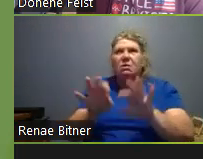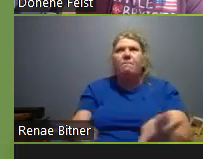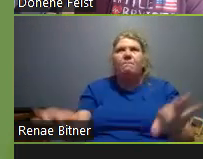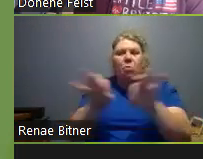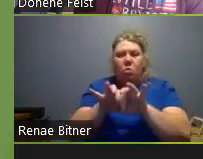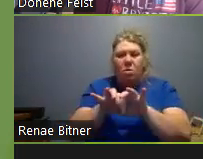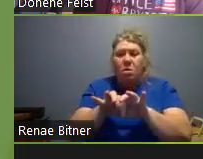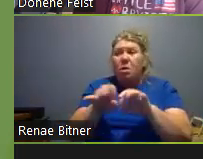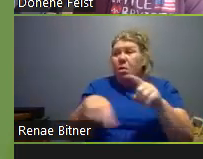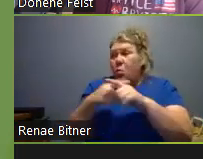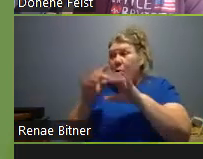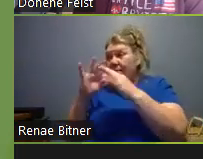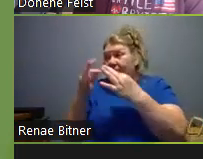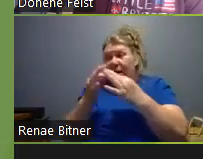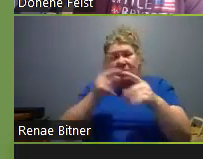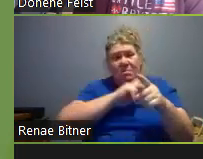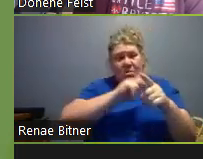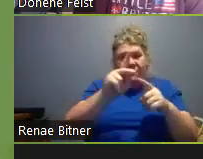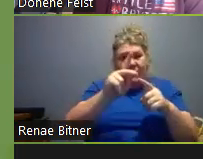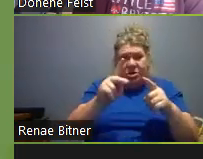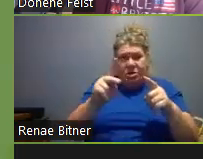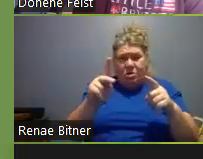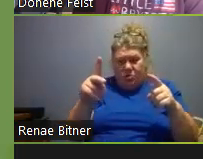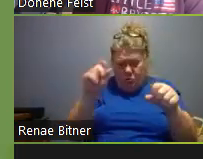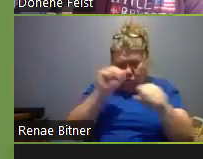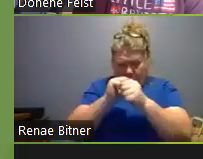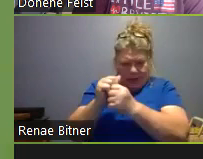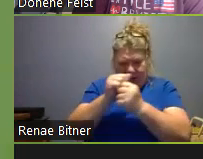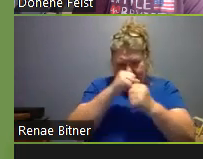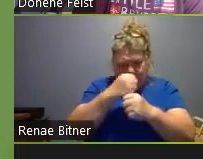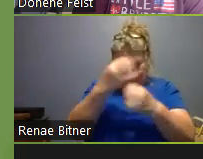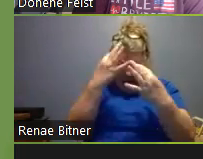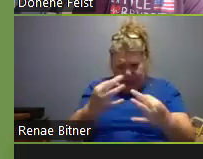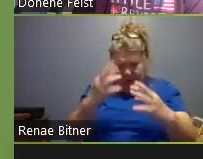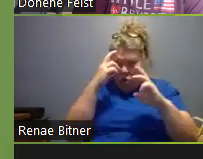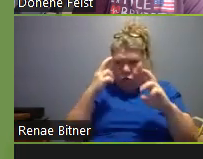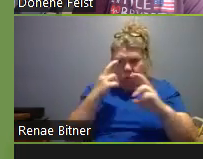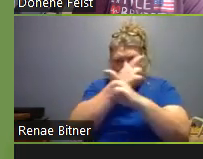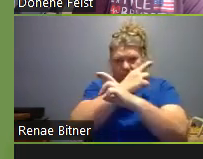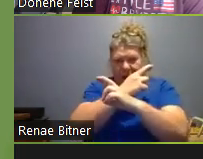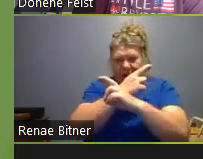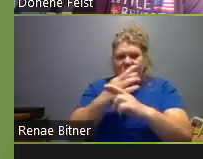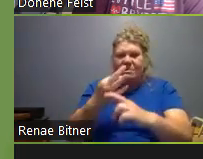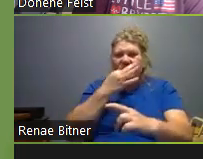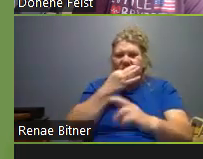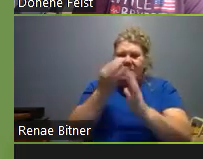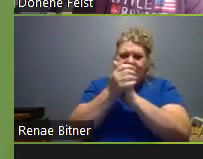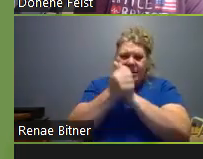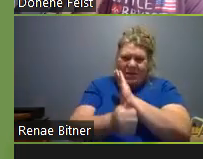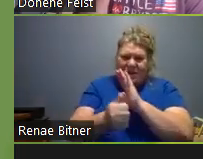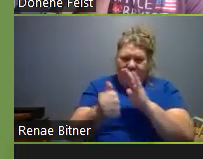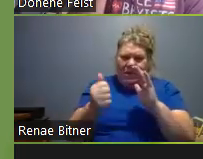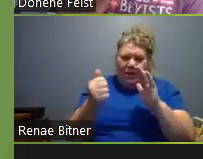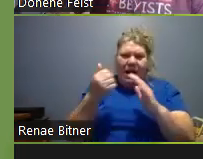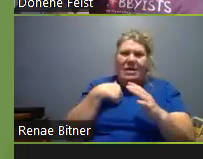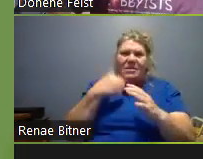when families and professionals do decisions jointly, respecting the expertise and talents that each brings to the table. There used